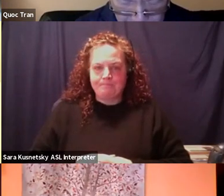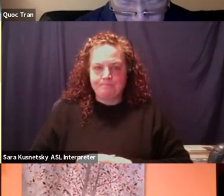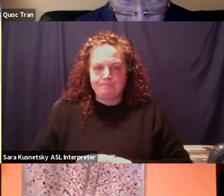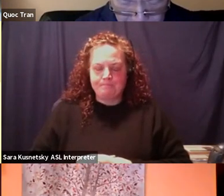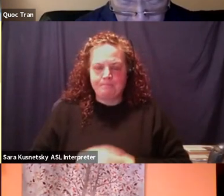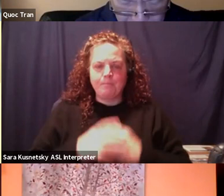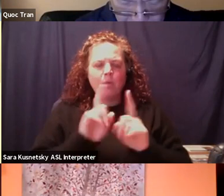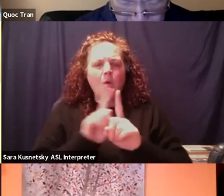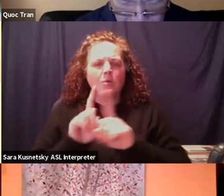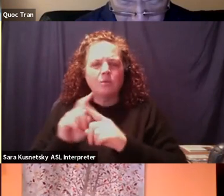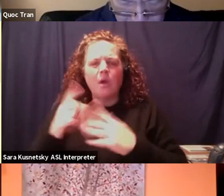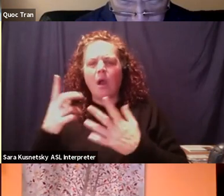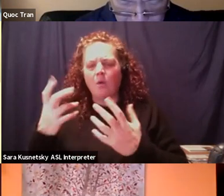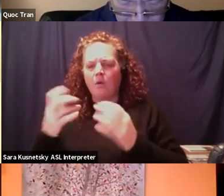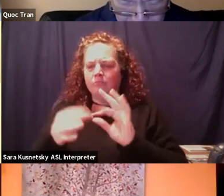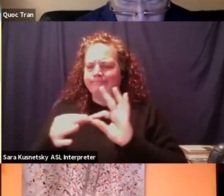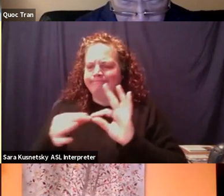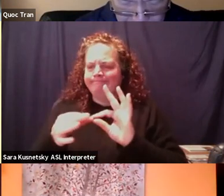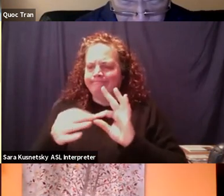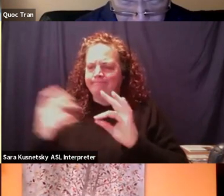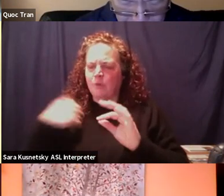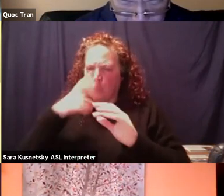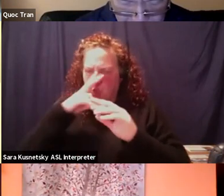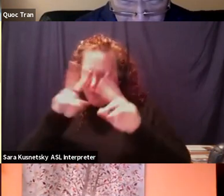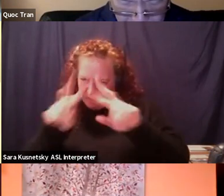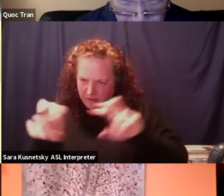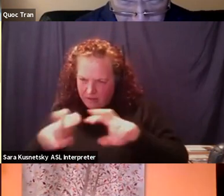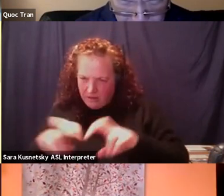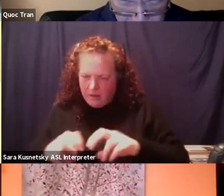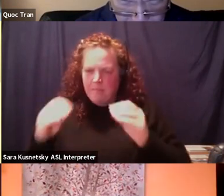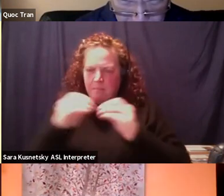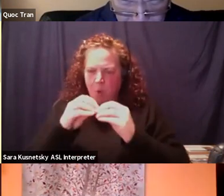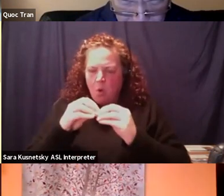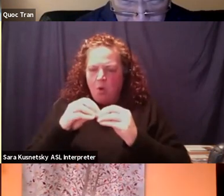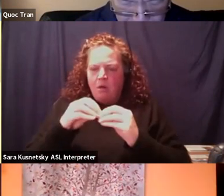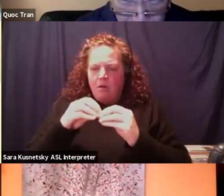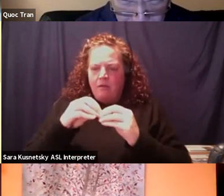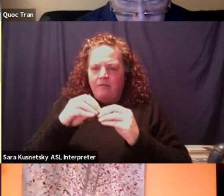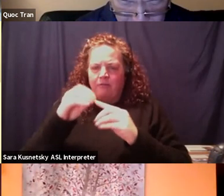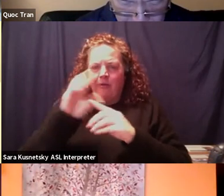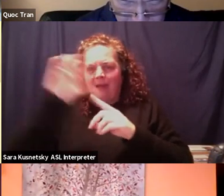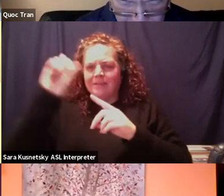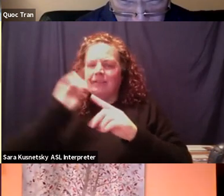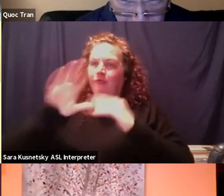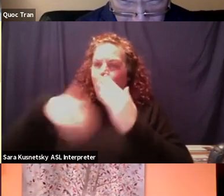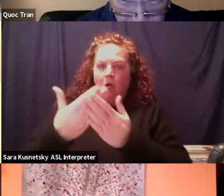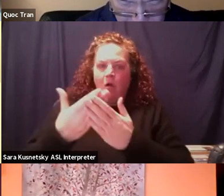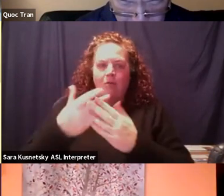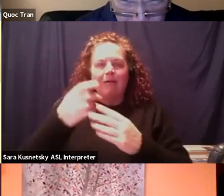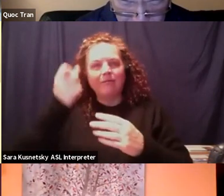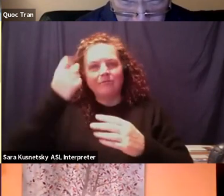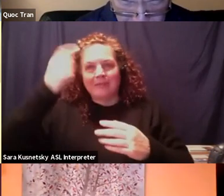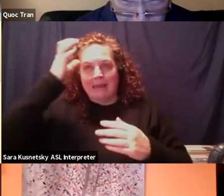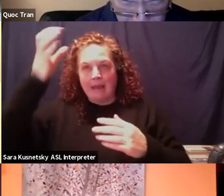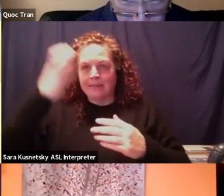I appreciate that you're gonna take a close look at Excellence for All. I think in concept, it's an excellent idea. I know you've started